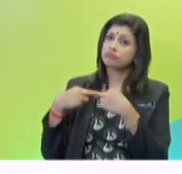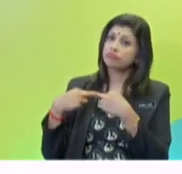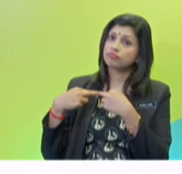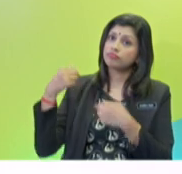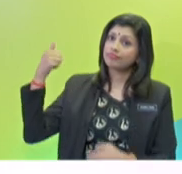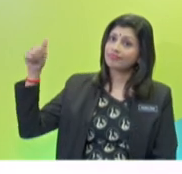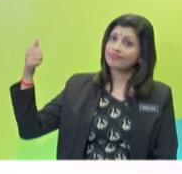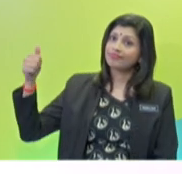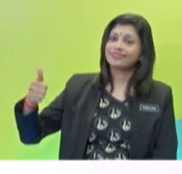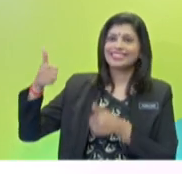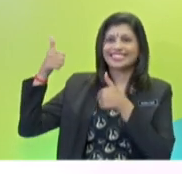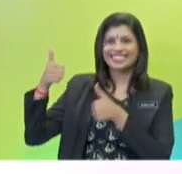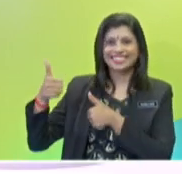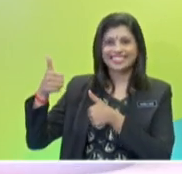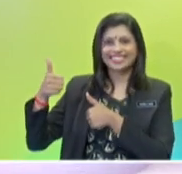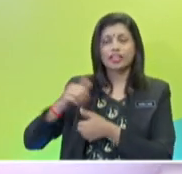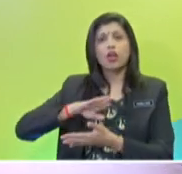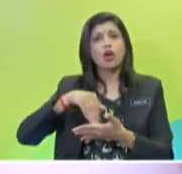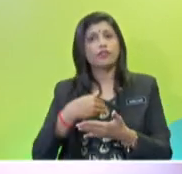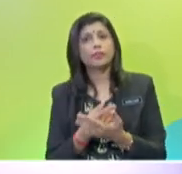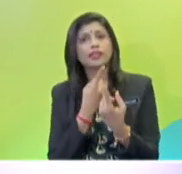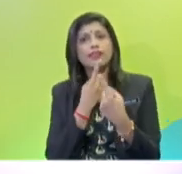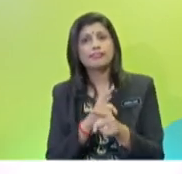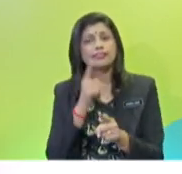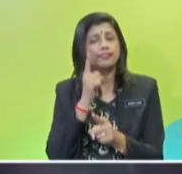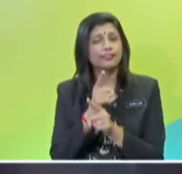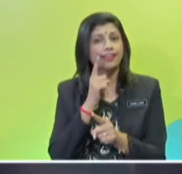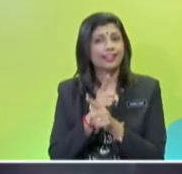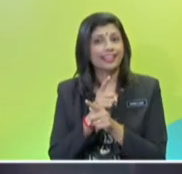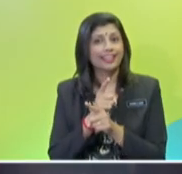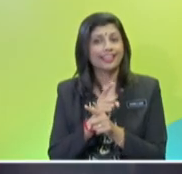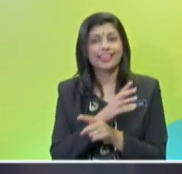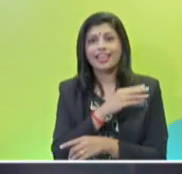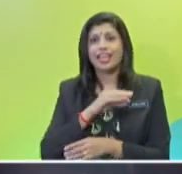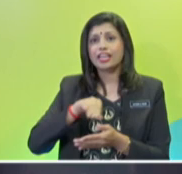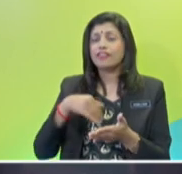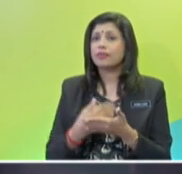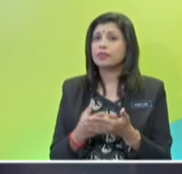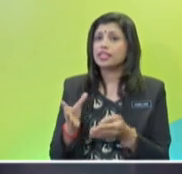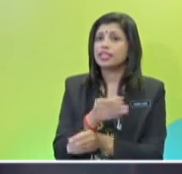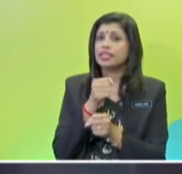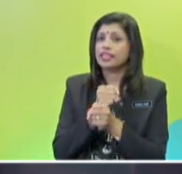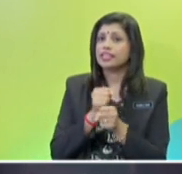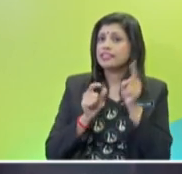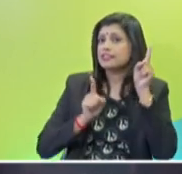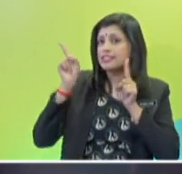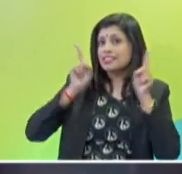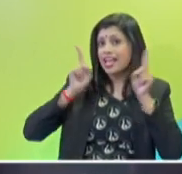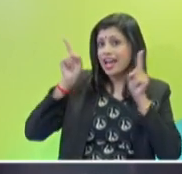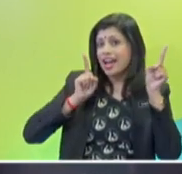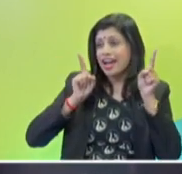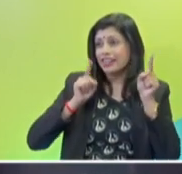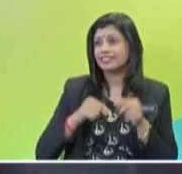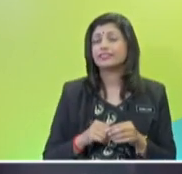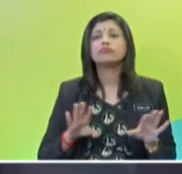ticket? $10. $10. Everybody gets a star. Congratulations, everybody. Good job. So how is their